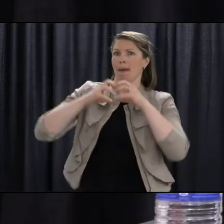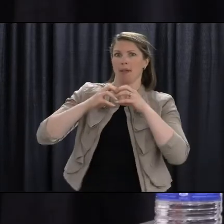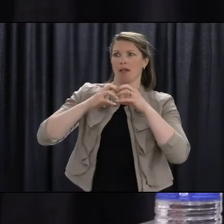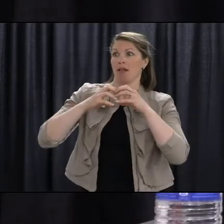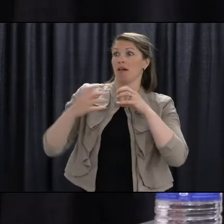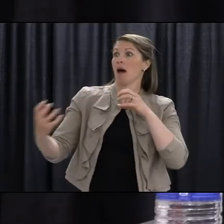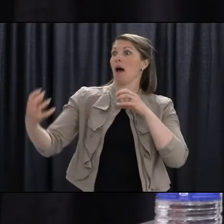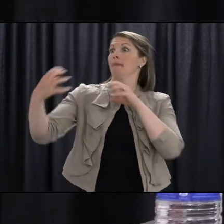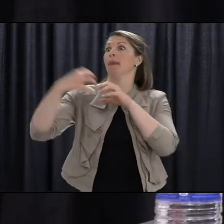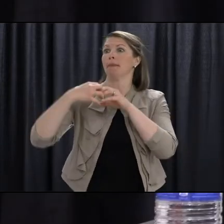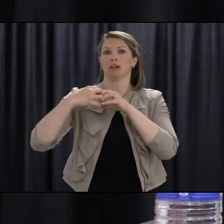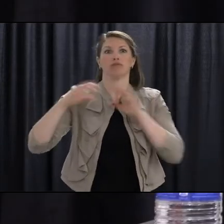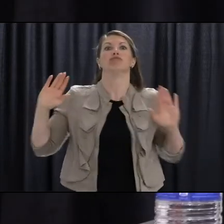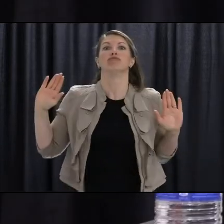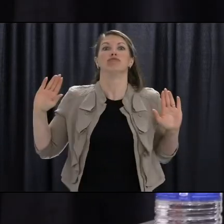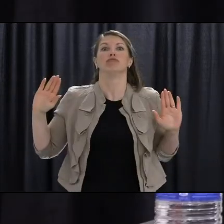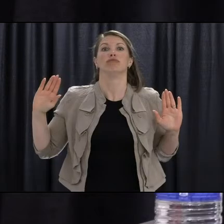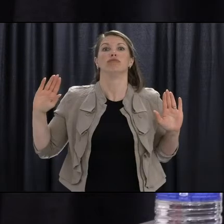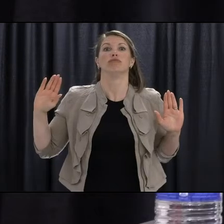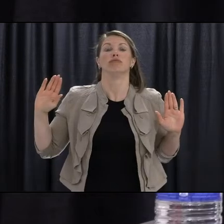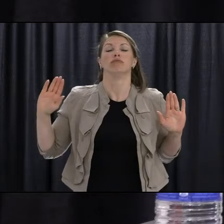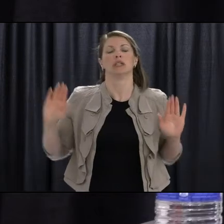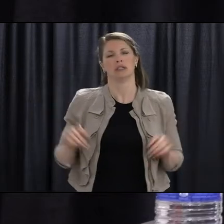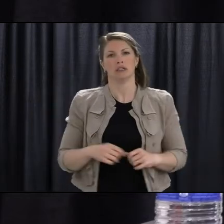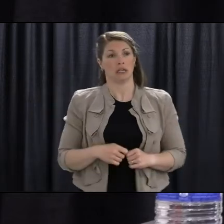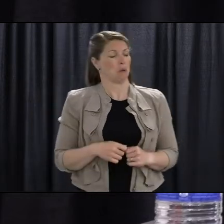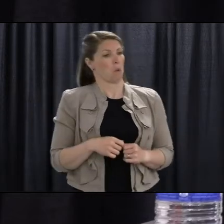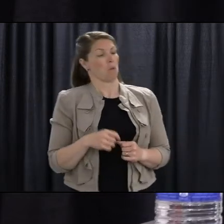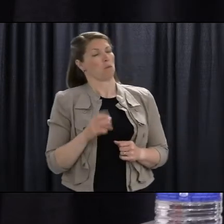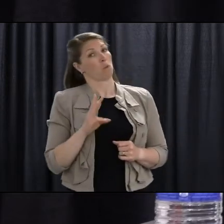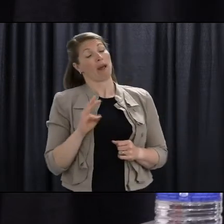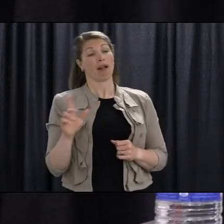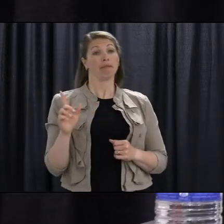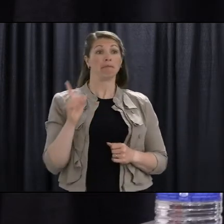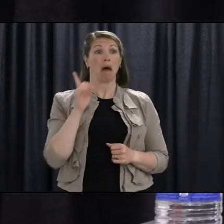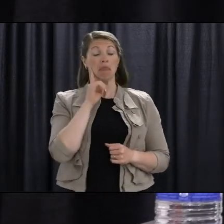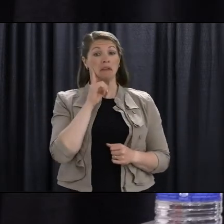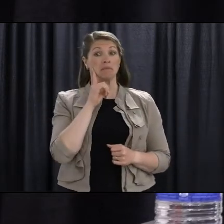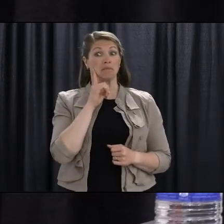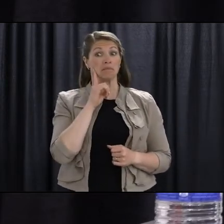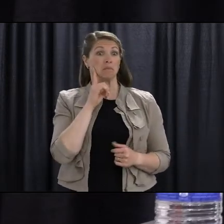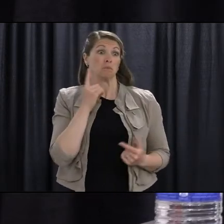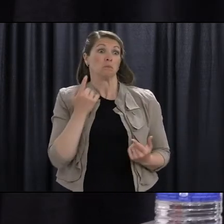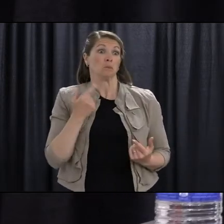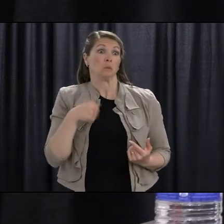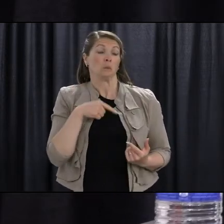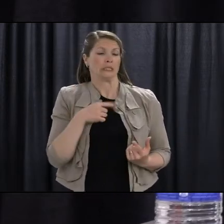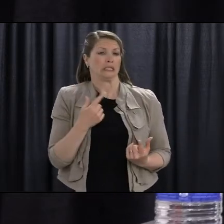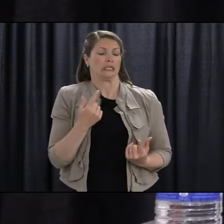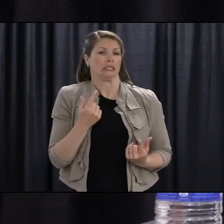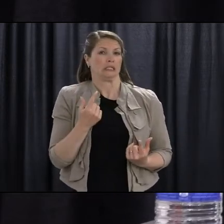So I think that's kind of what we have done, and we've just been a little